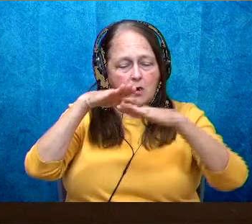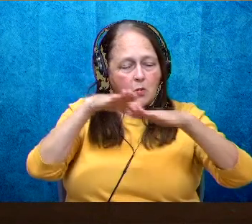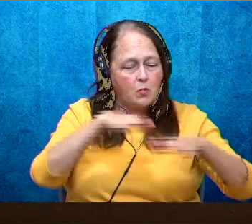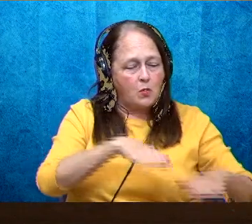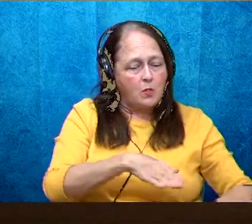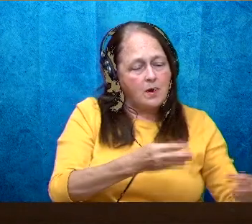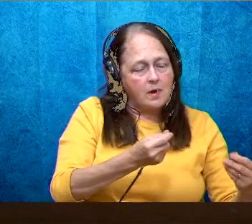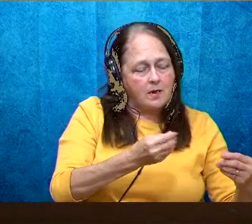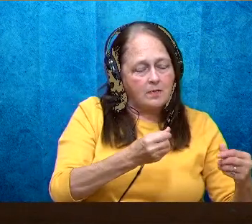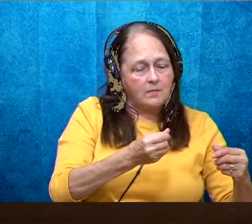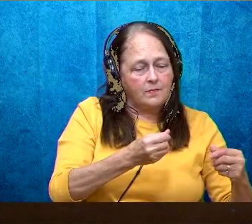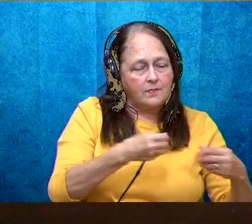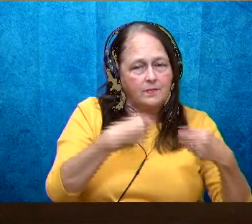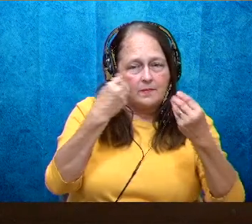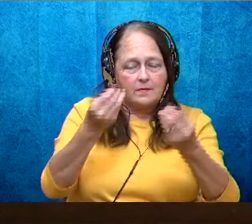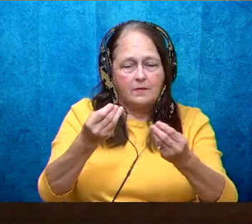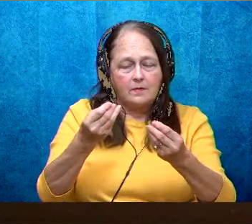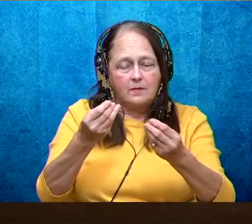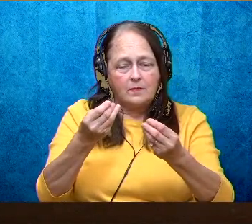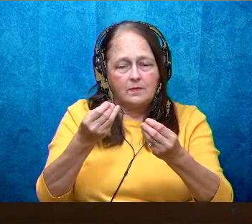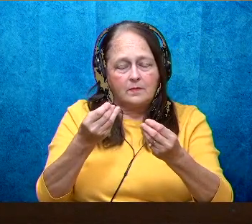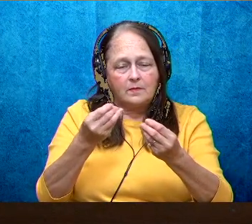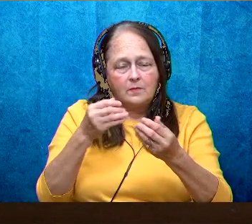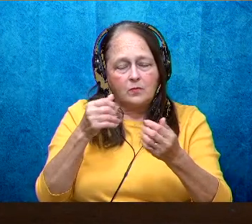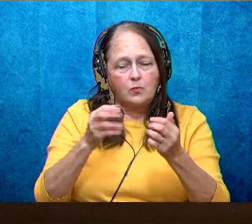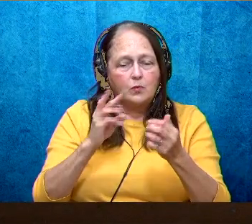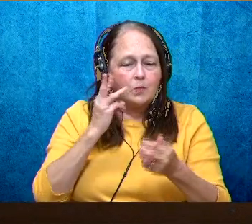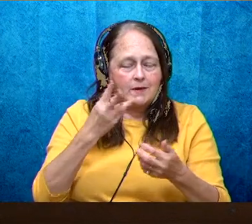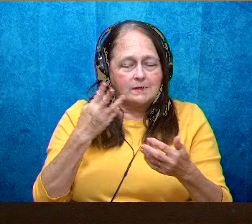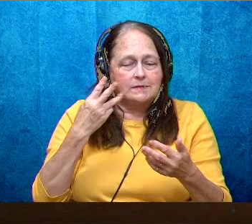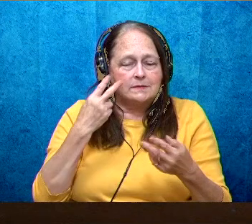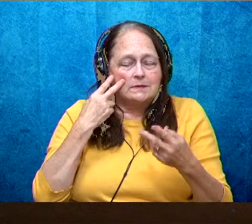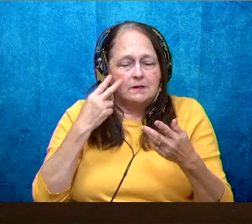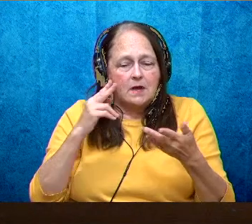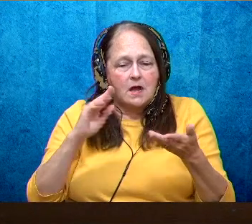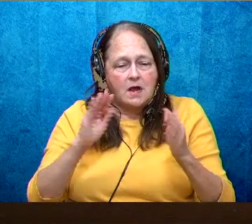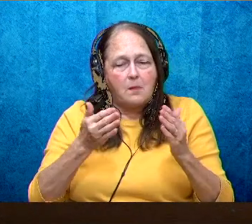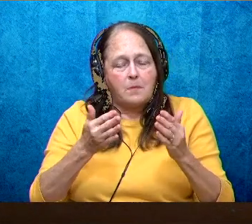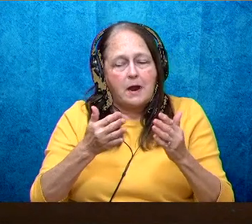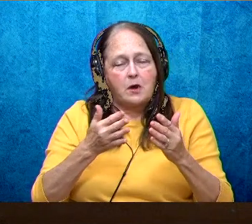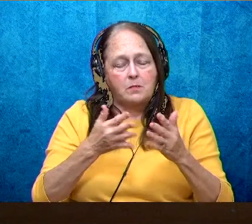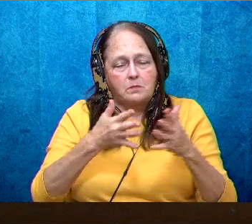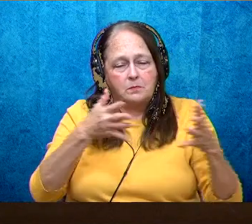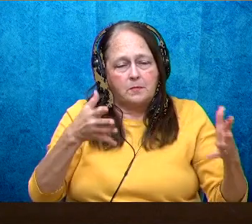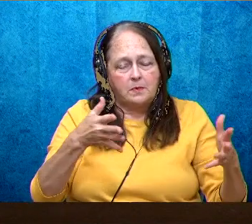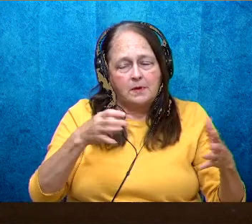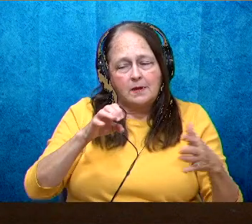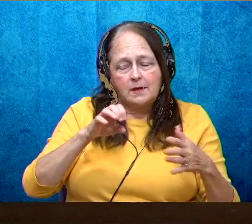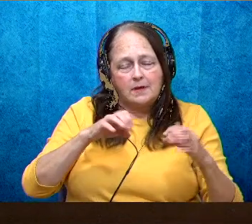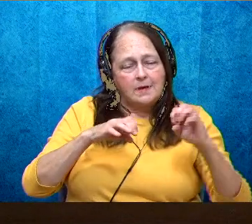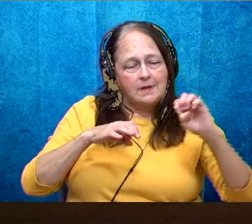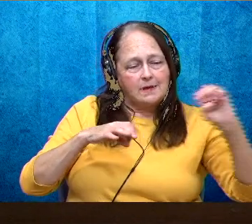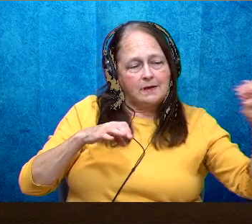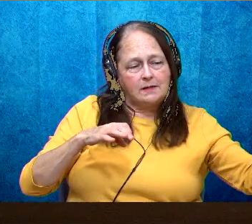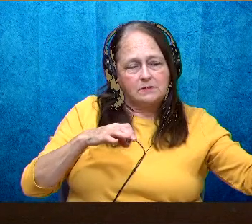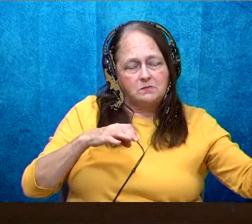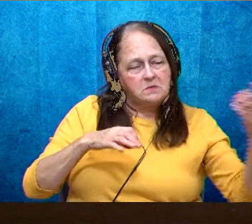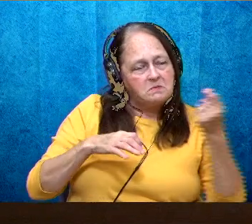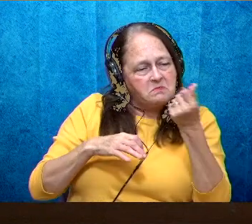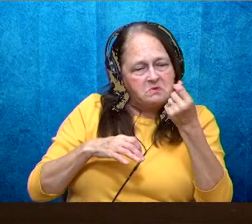there contribute to the denser population that we see compared to that is east of the Ural Mountains in